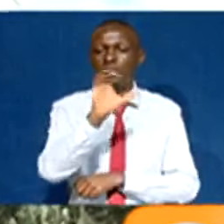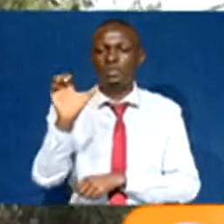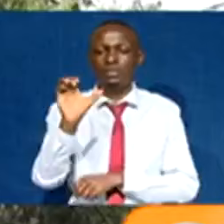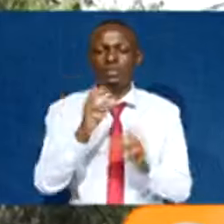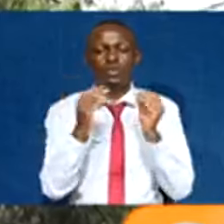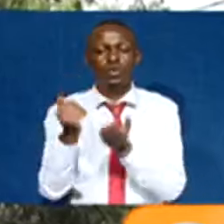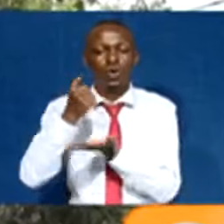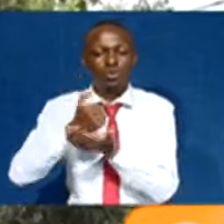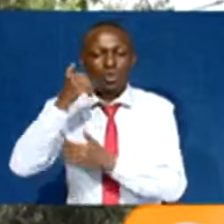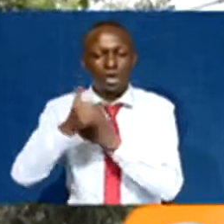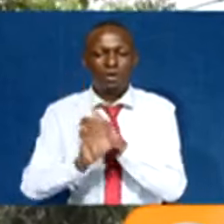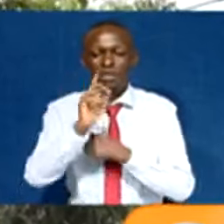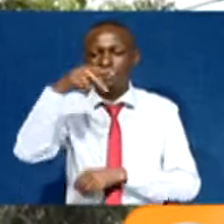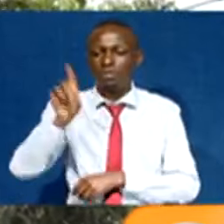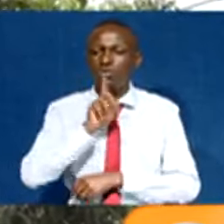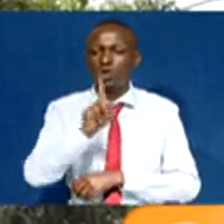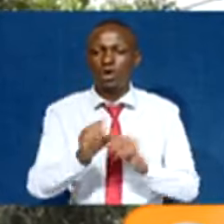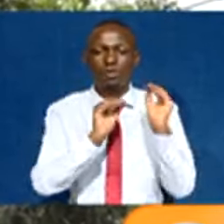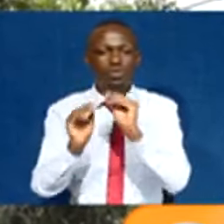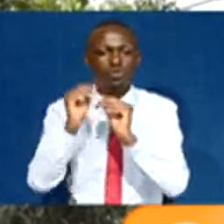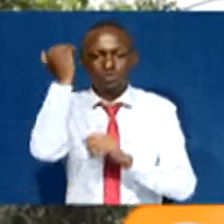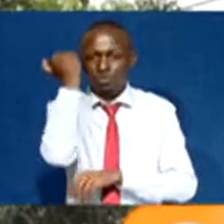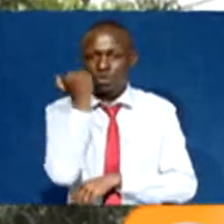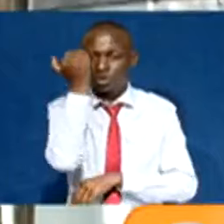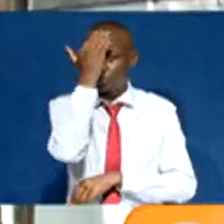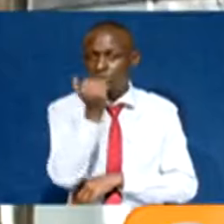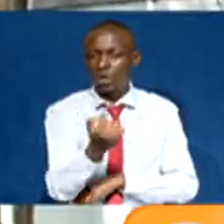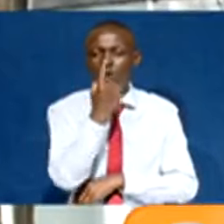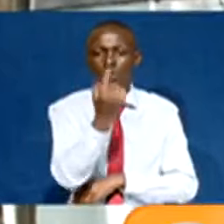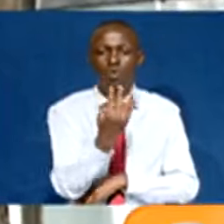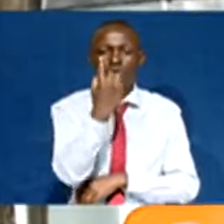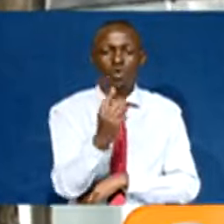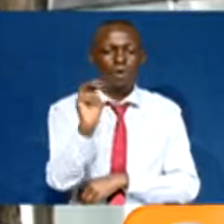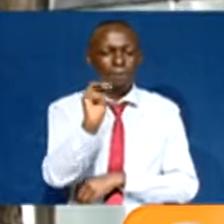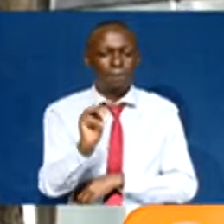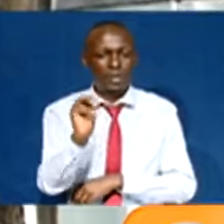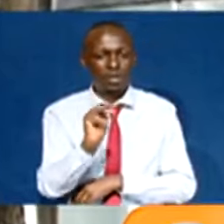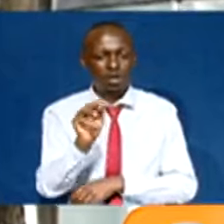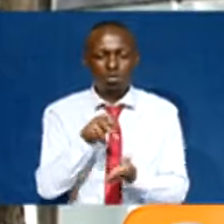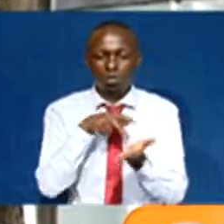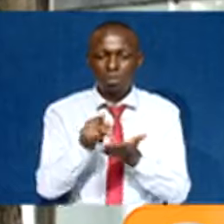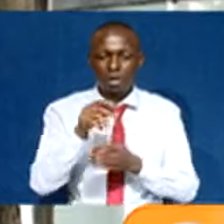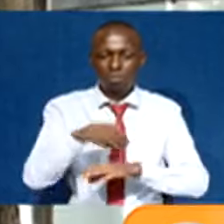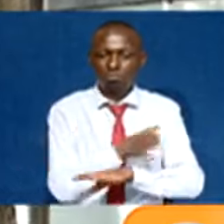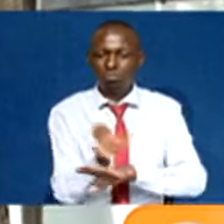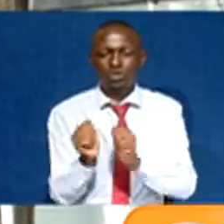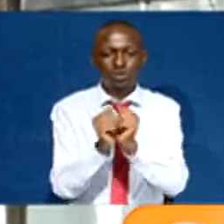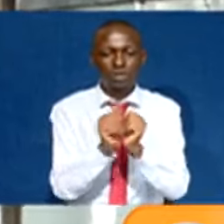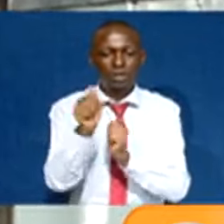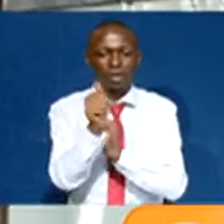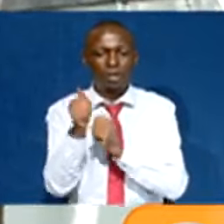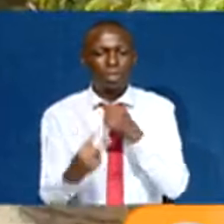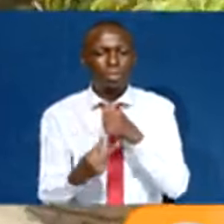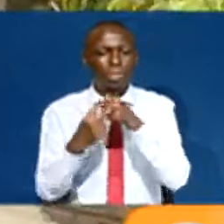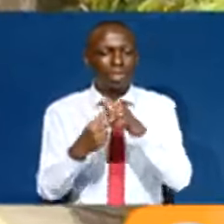after the DPP ordered for his prosecution over a 140 million shillings procurement fraud, together with seven